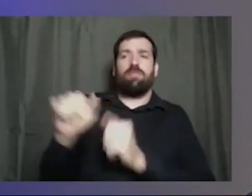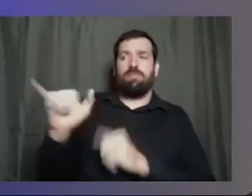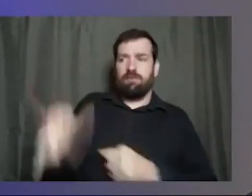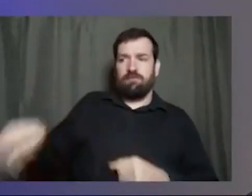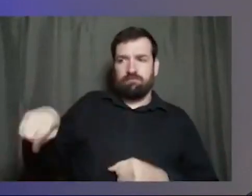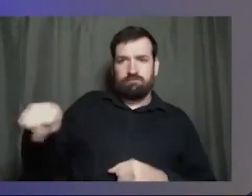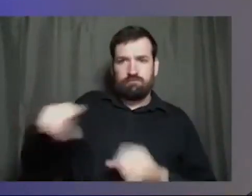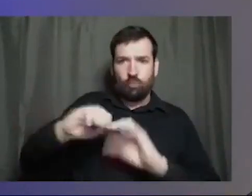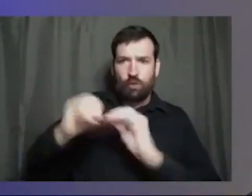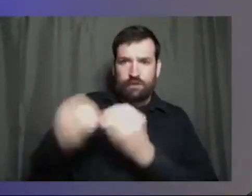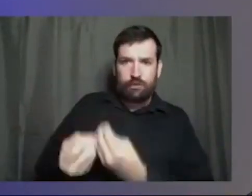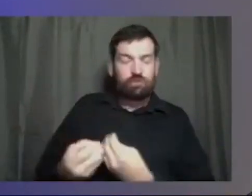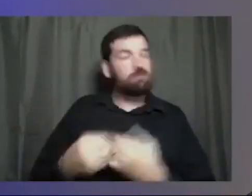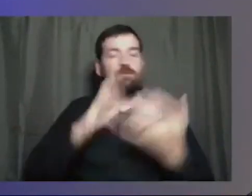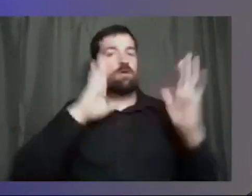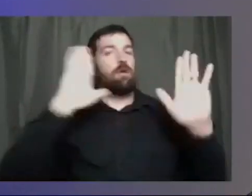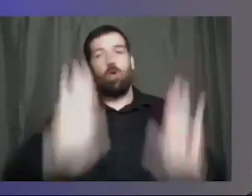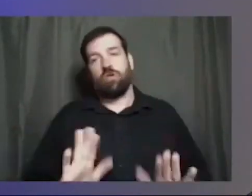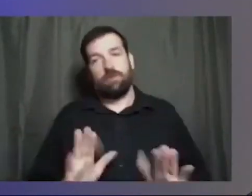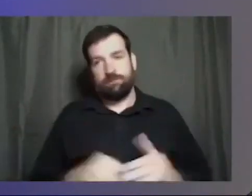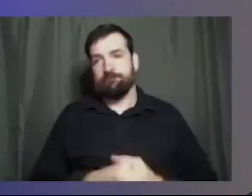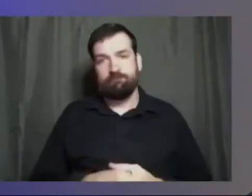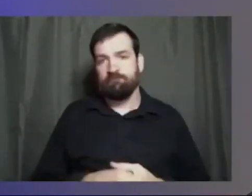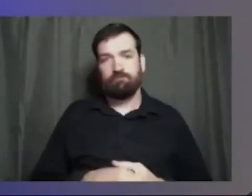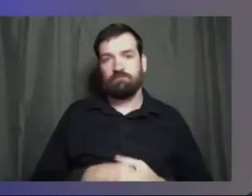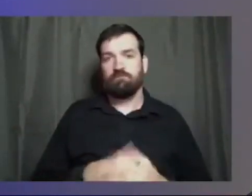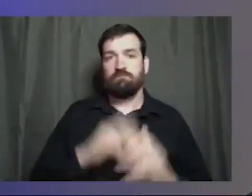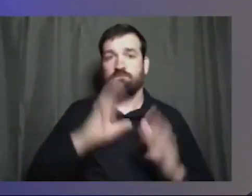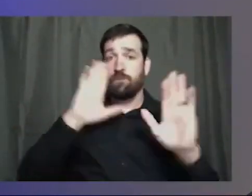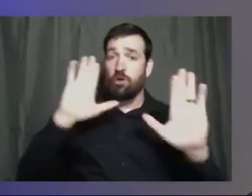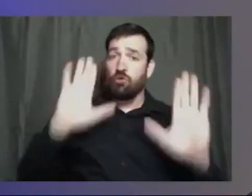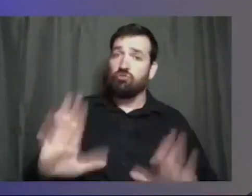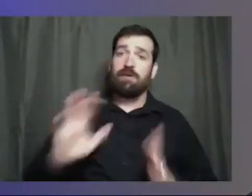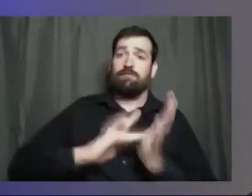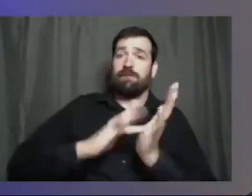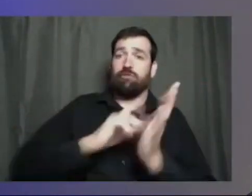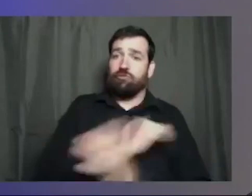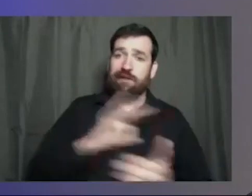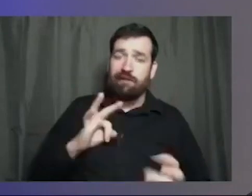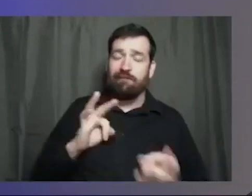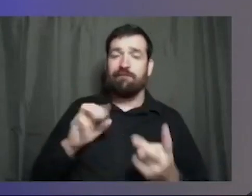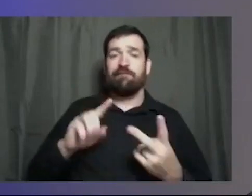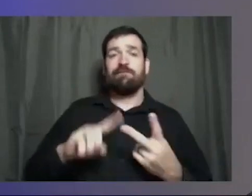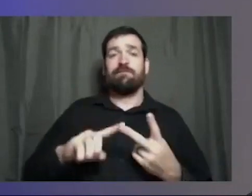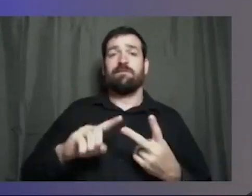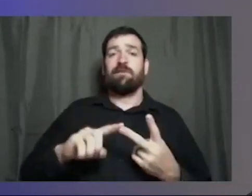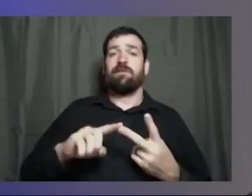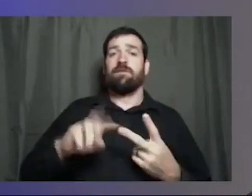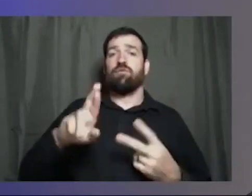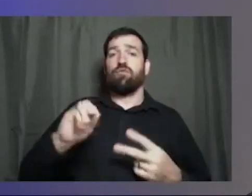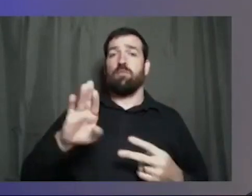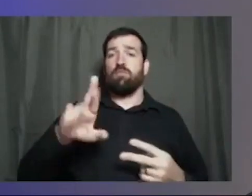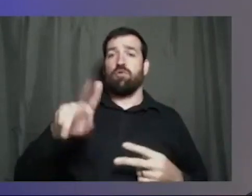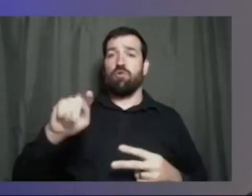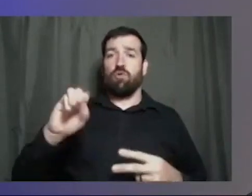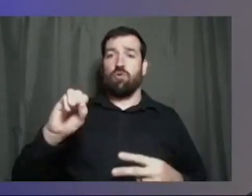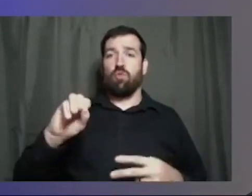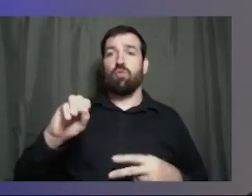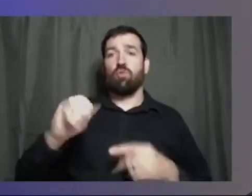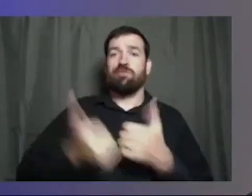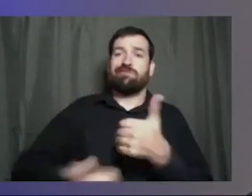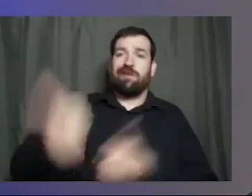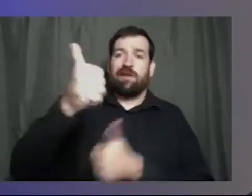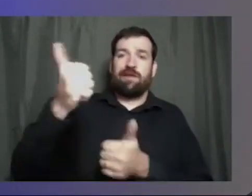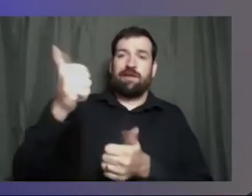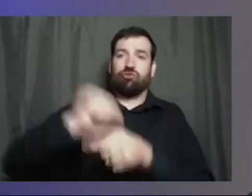bottom, we've got a great front office. We've got a great kind of medical staff. Rick Burkholder, our head trainer, does an exceptional job, and his whole staff is